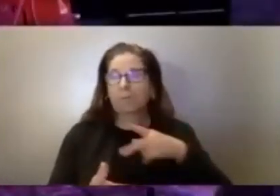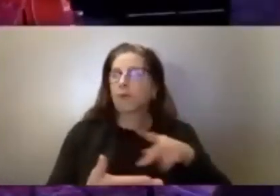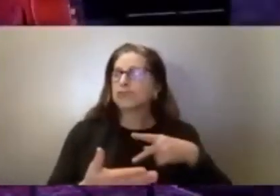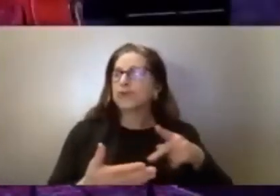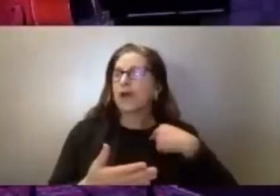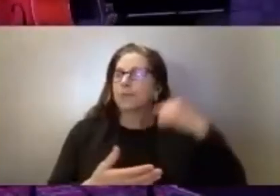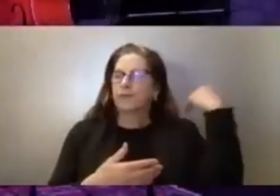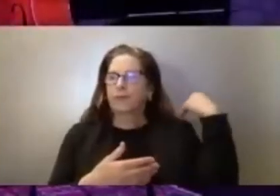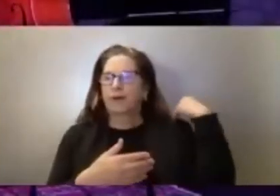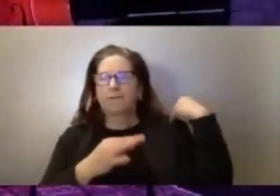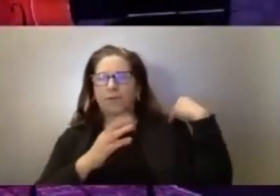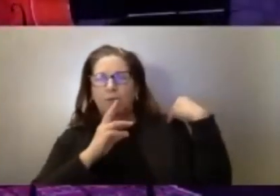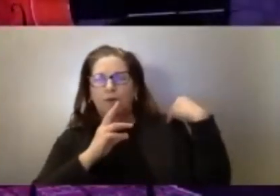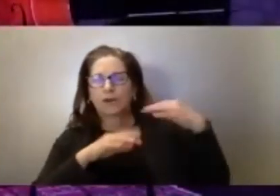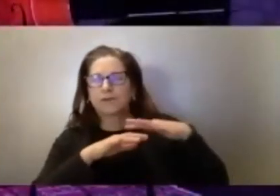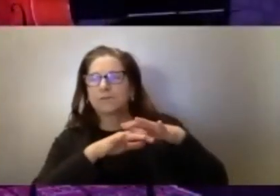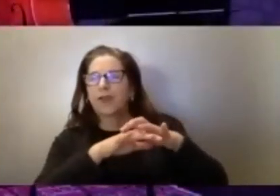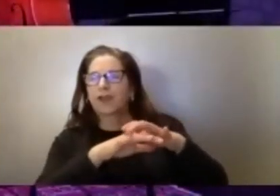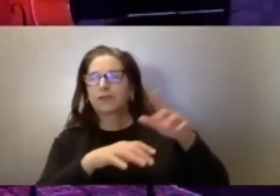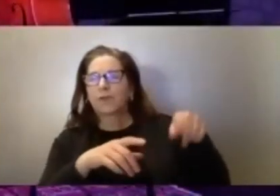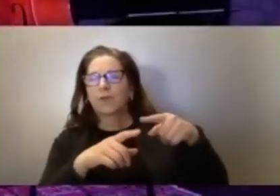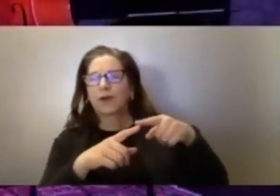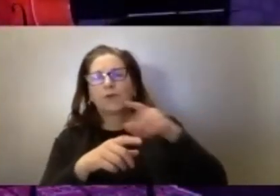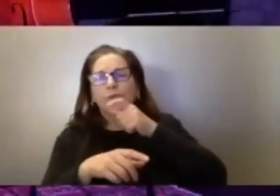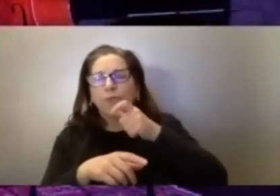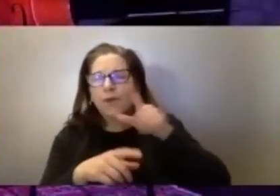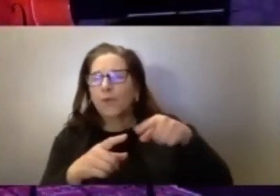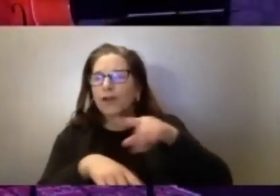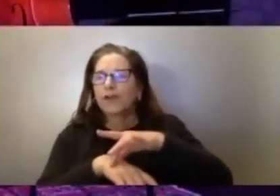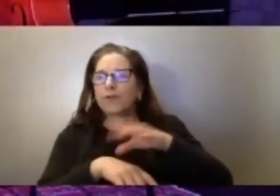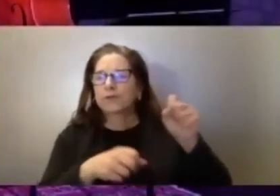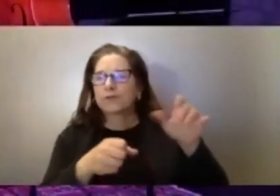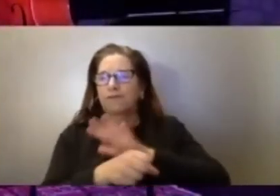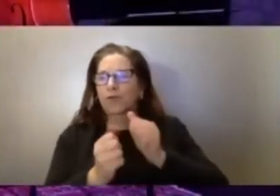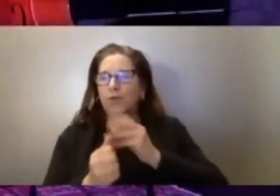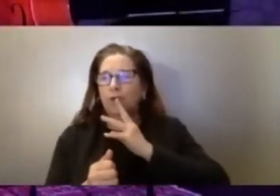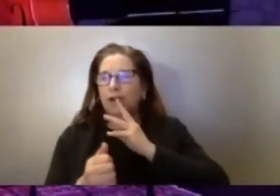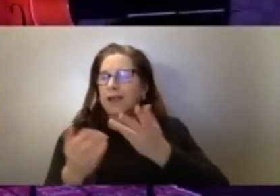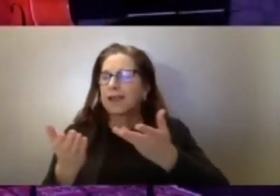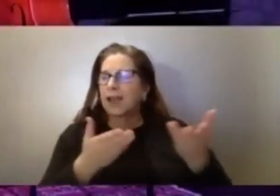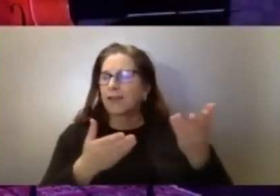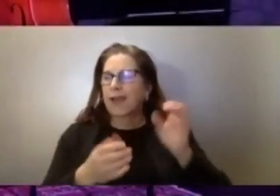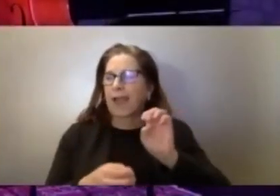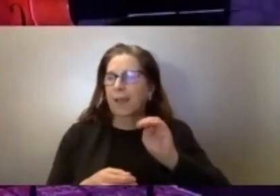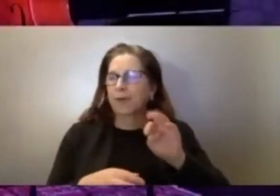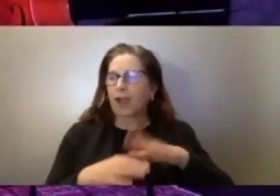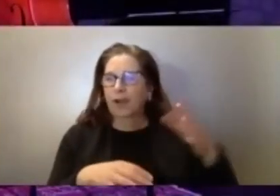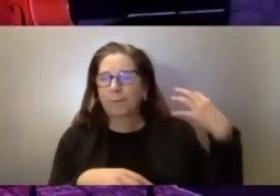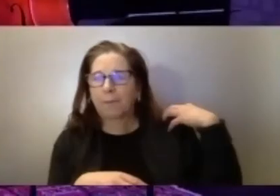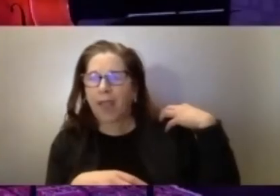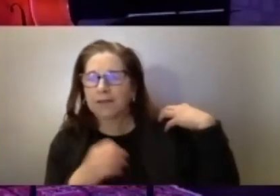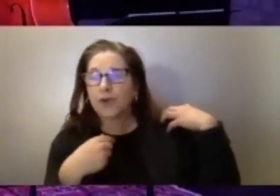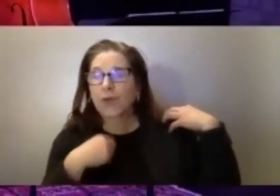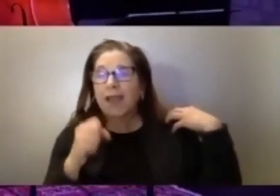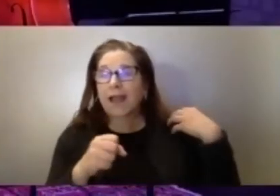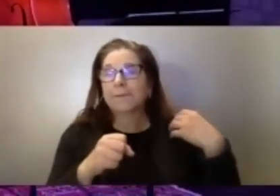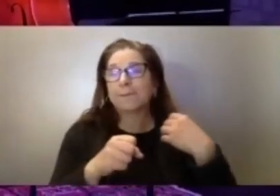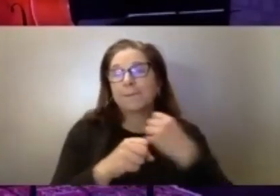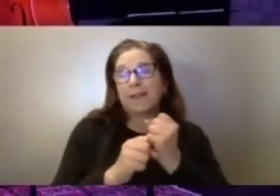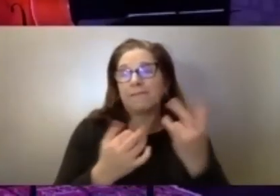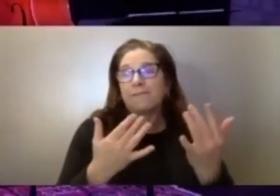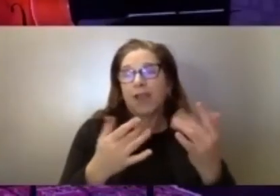poetry. I am reminded of the water spider who, when the earth was covered with water, carried an ember on her back